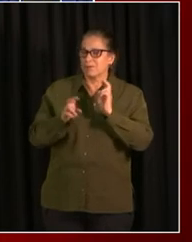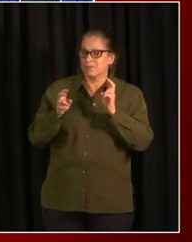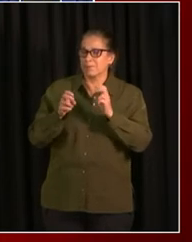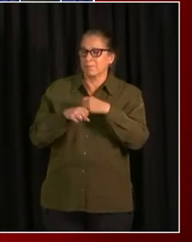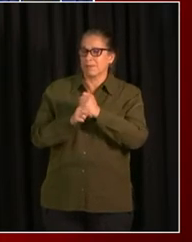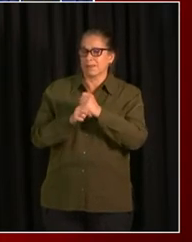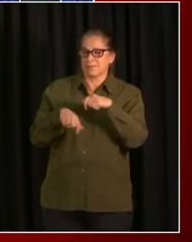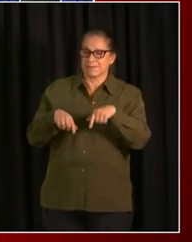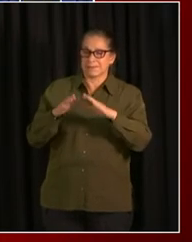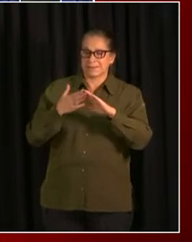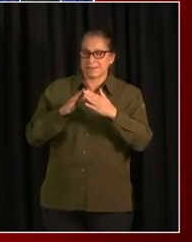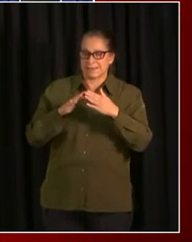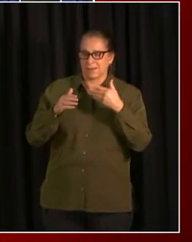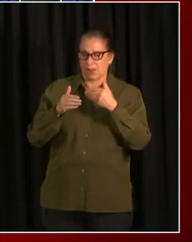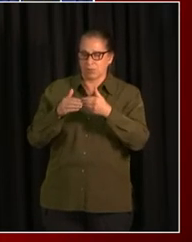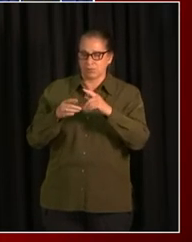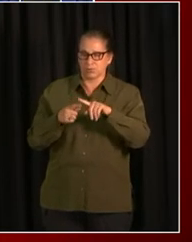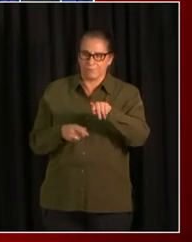moving forward.